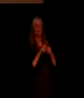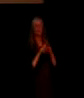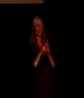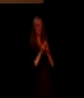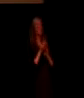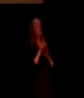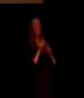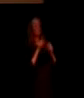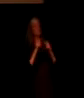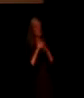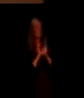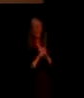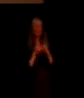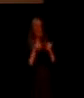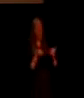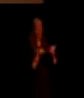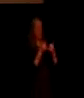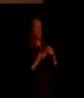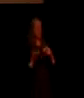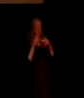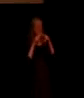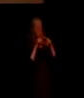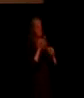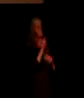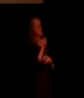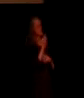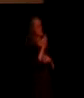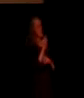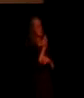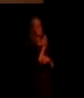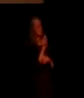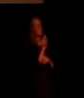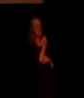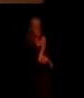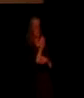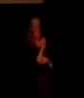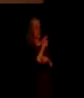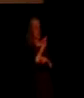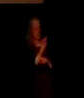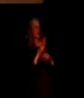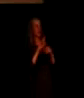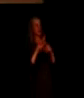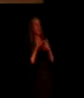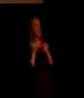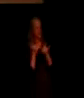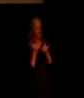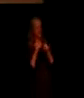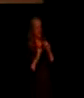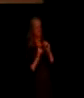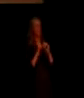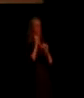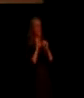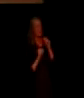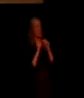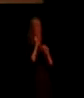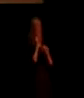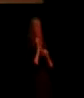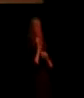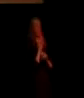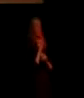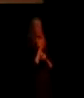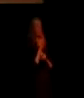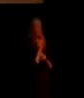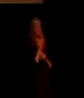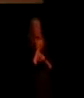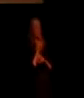development. We're up to Landsat 8 right now. We're building Landsat 9 as we speak, and so this is an